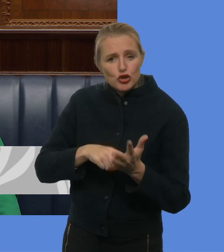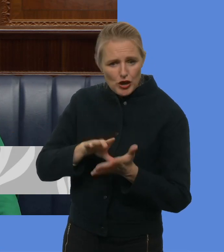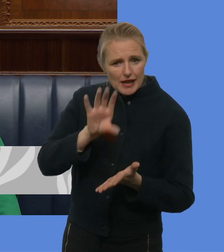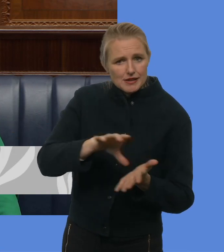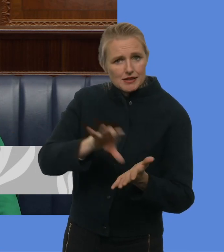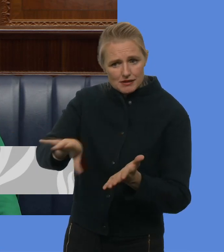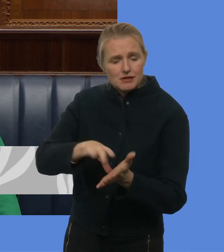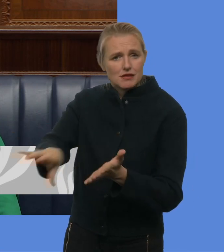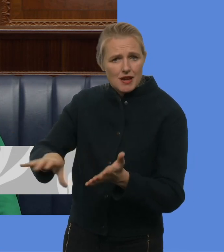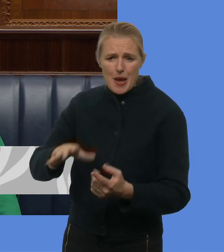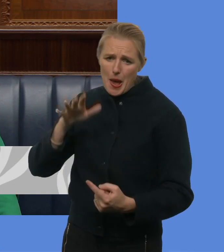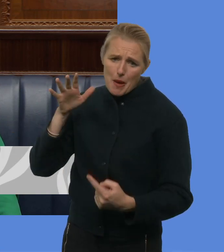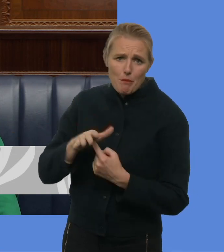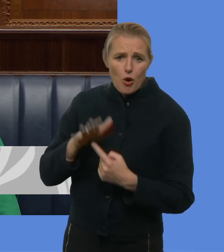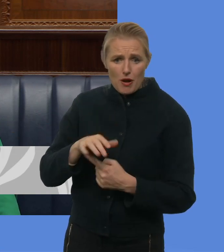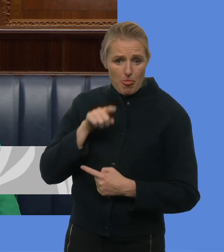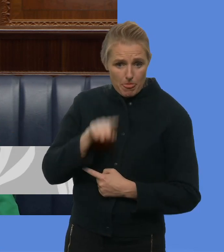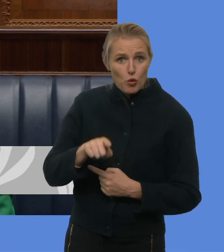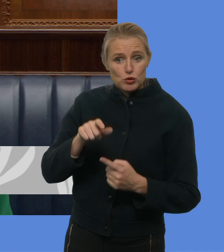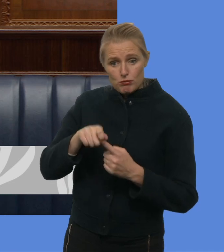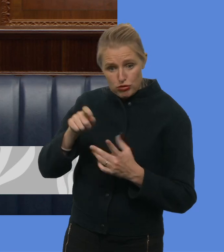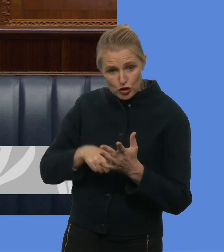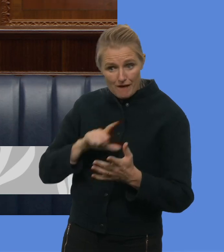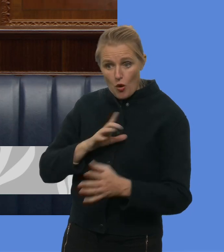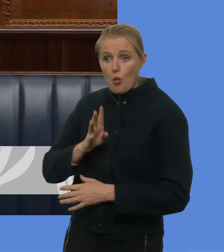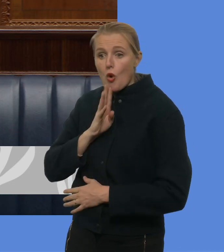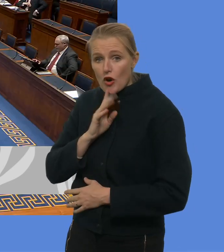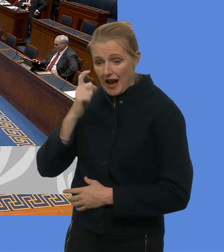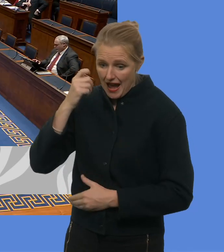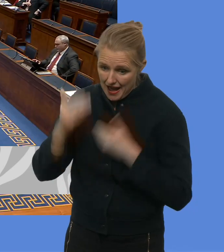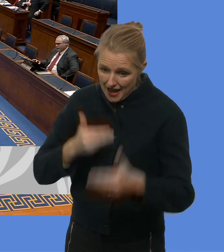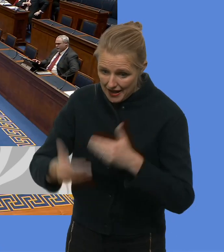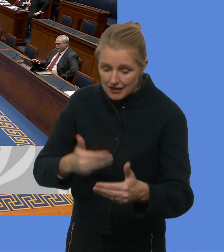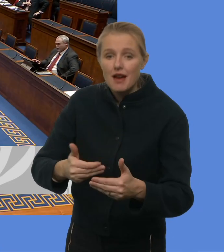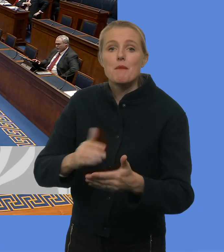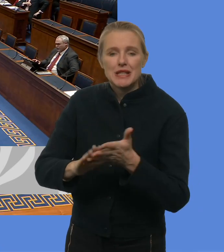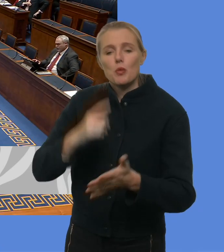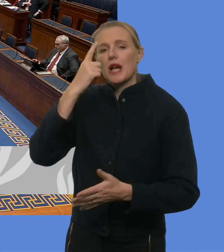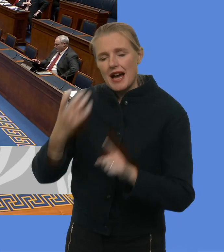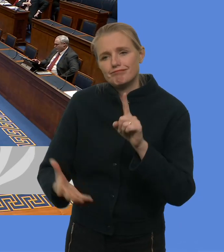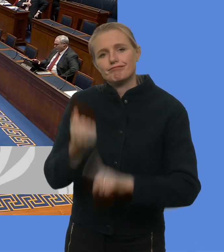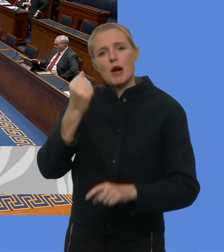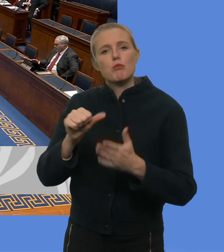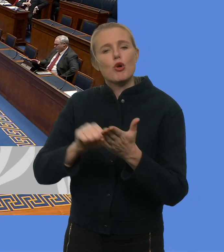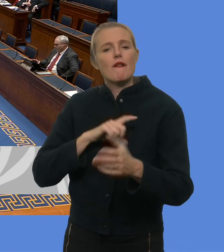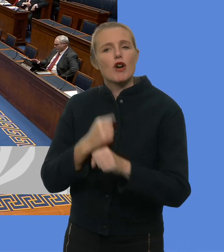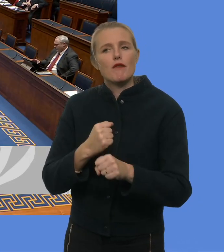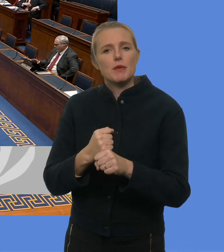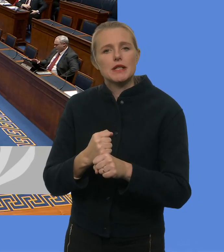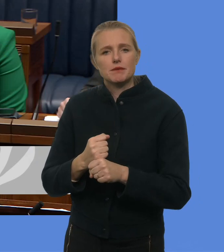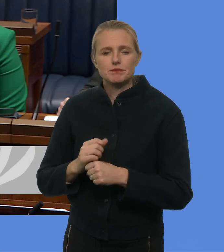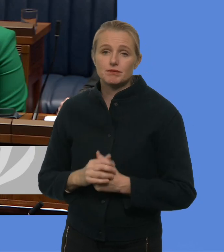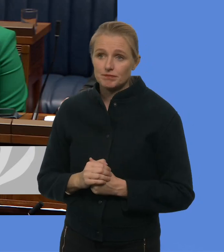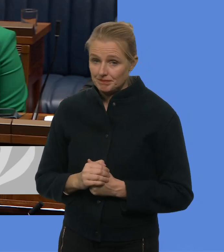will be vital in delivering our programme for government commitments? Deputy First Minister. Thank you, Mr. Speaker. I thank the member for this question. This will